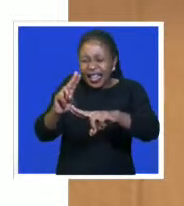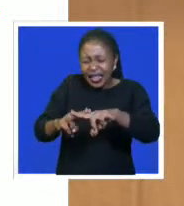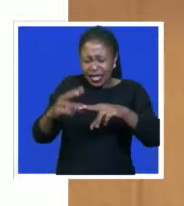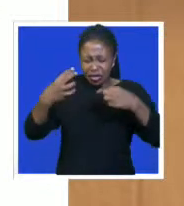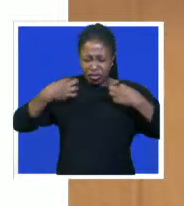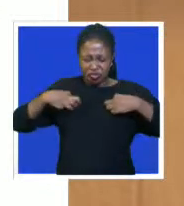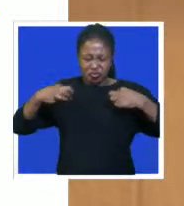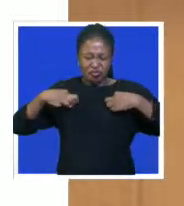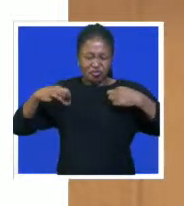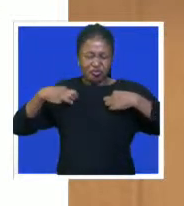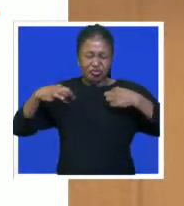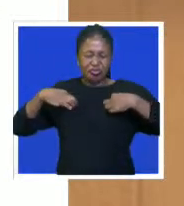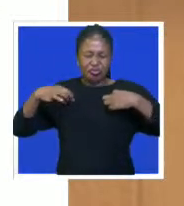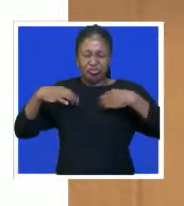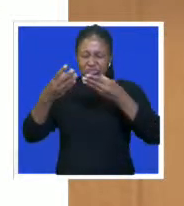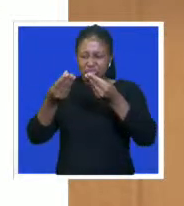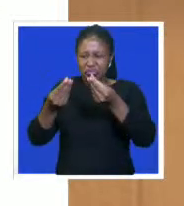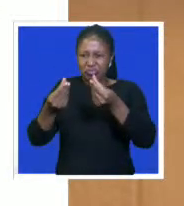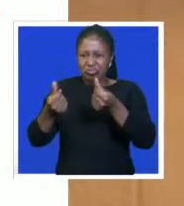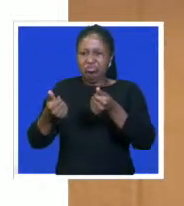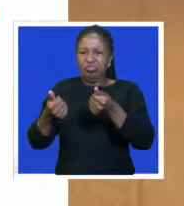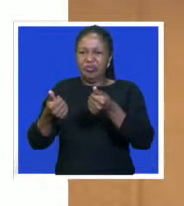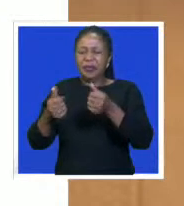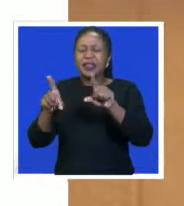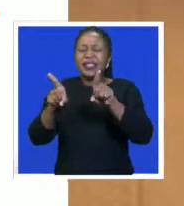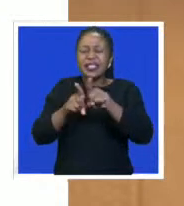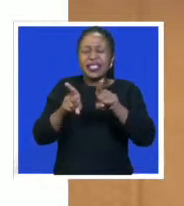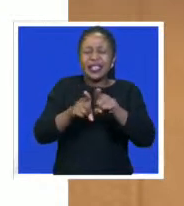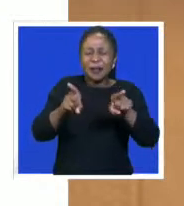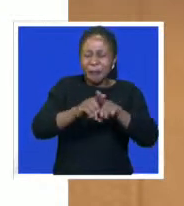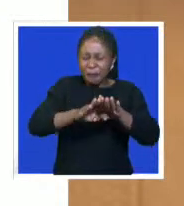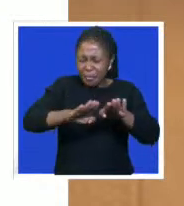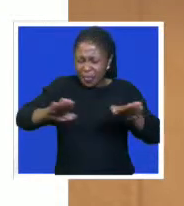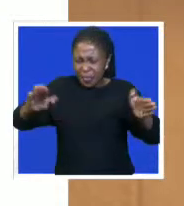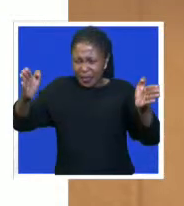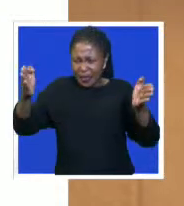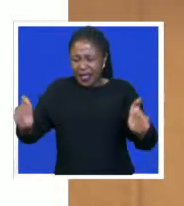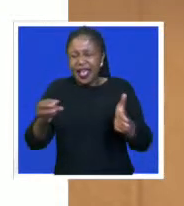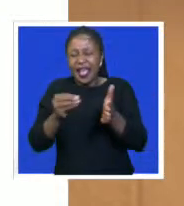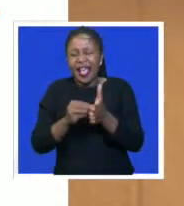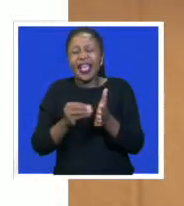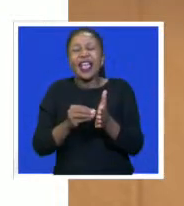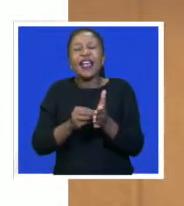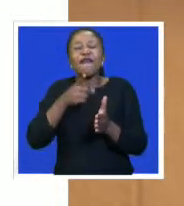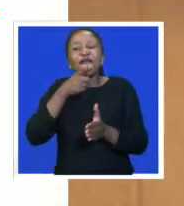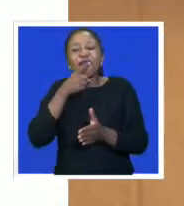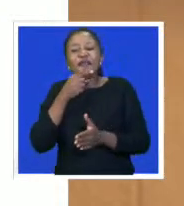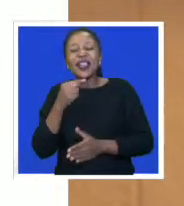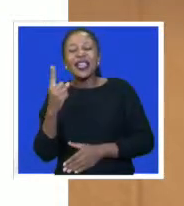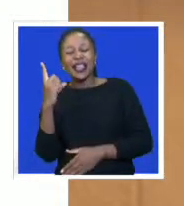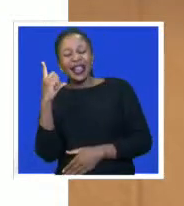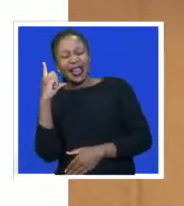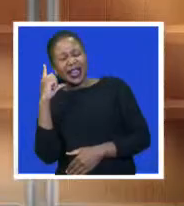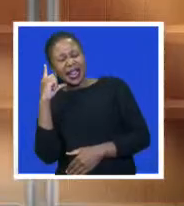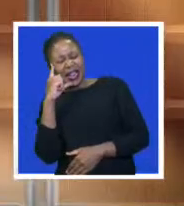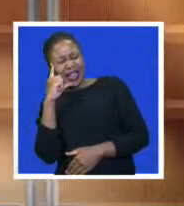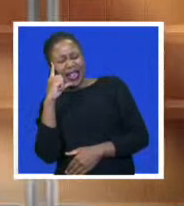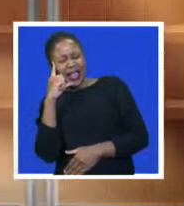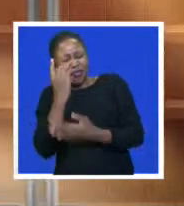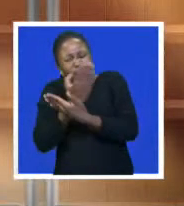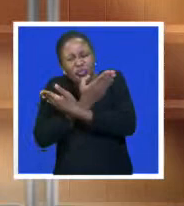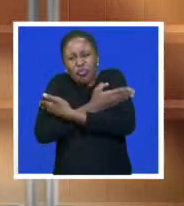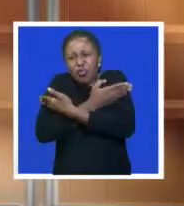the large folds of which was stretched the long and stiffened body of poor dear Faria. This is